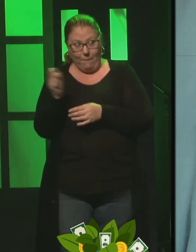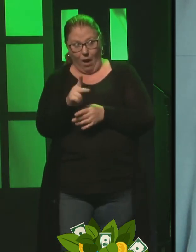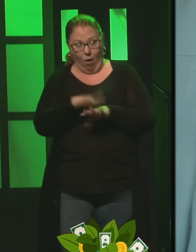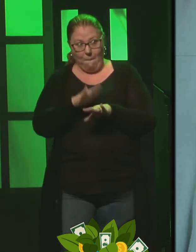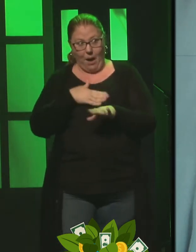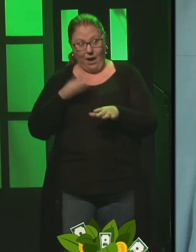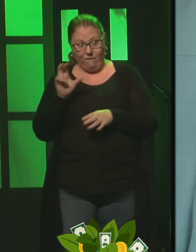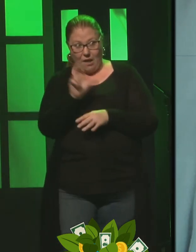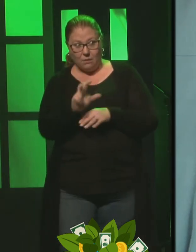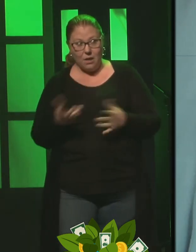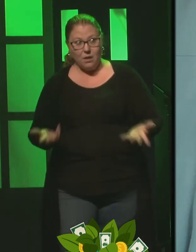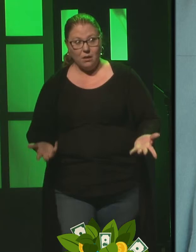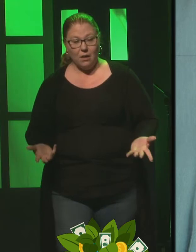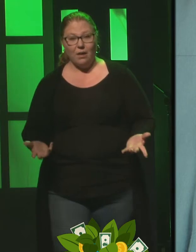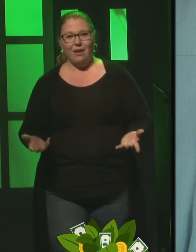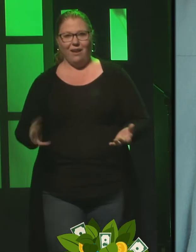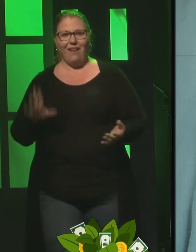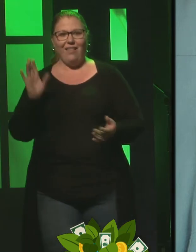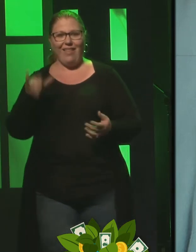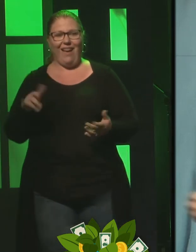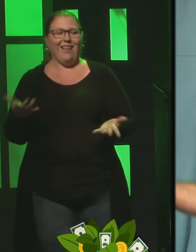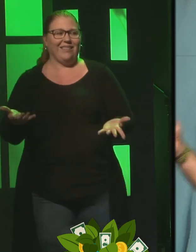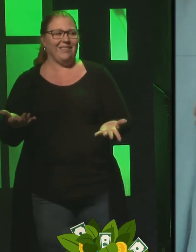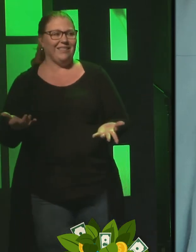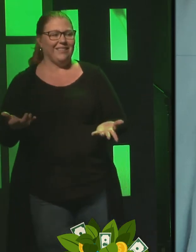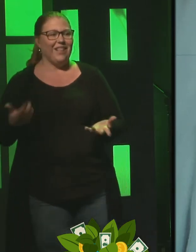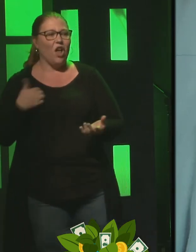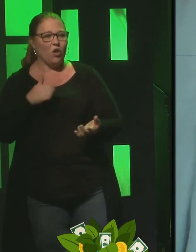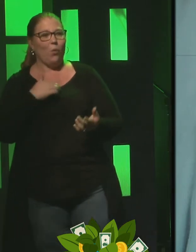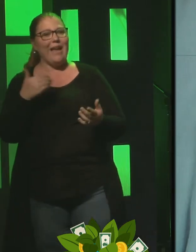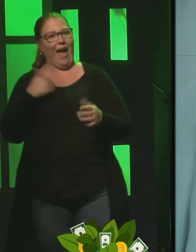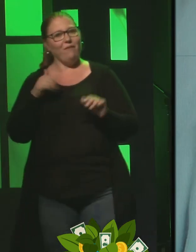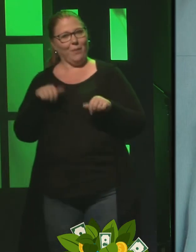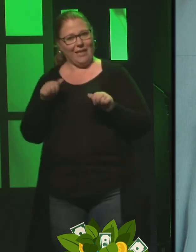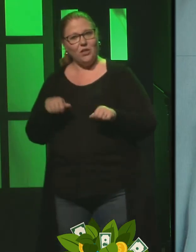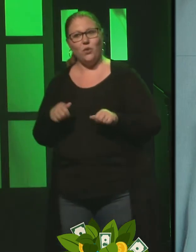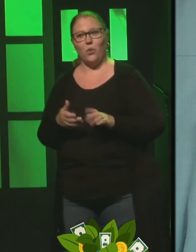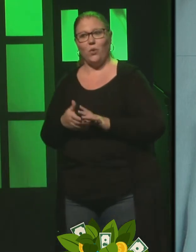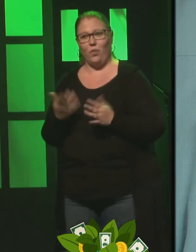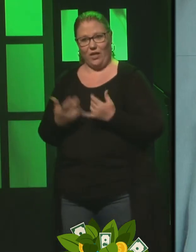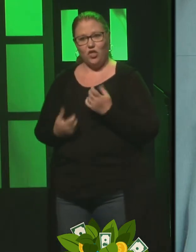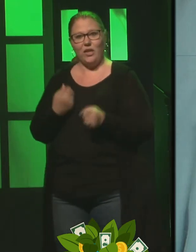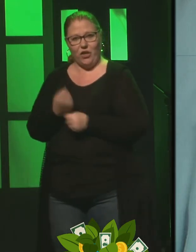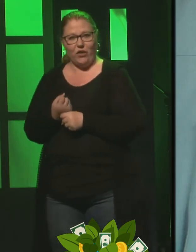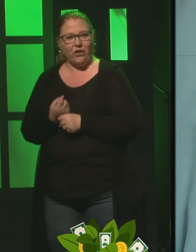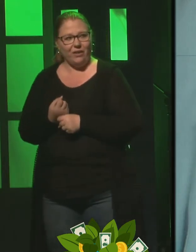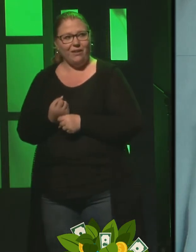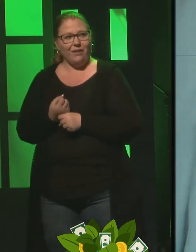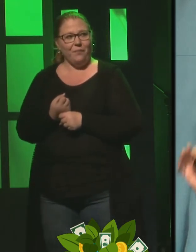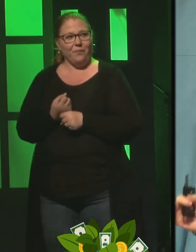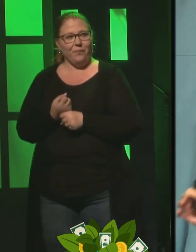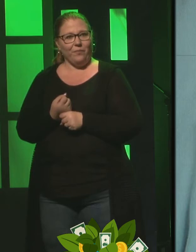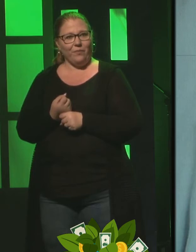investment? Right? So we have the potential this year to